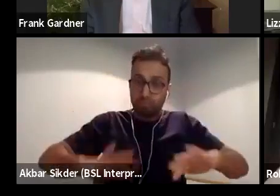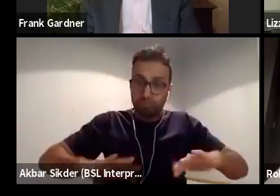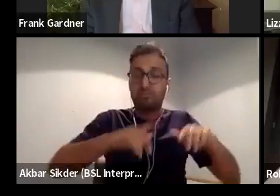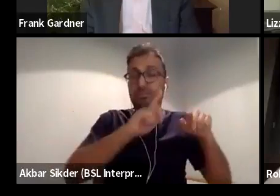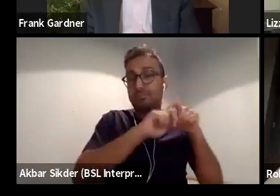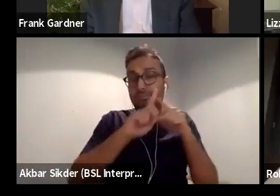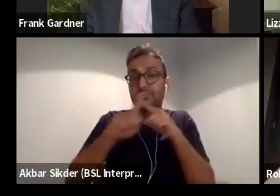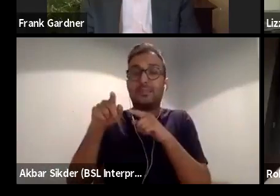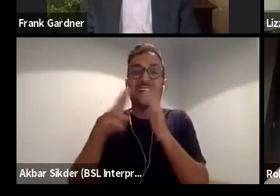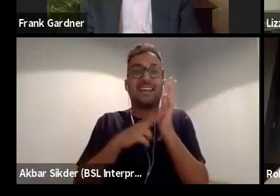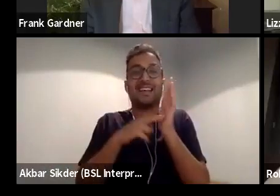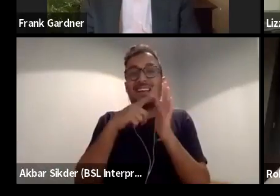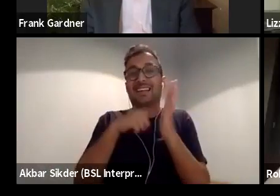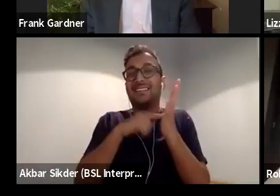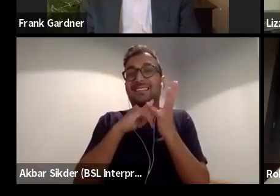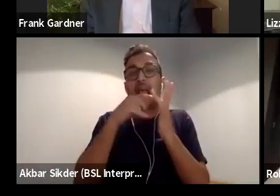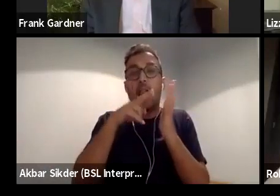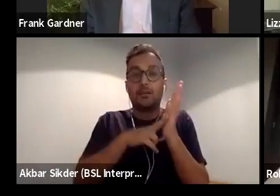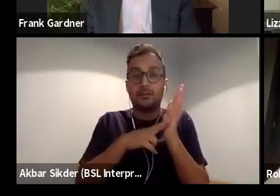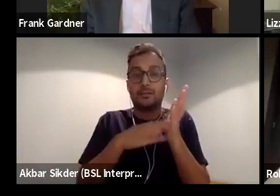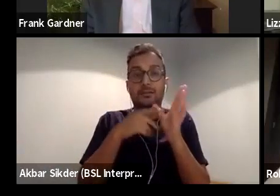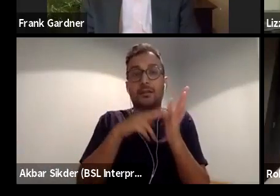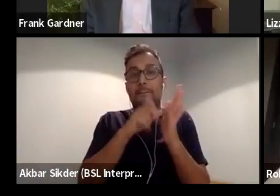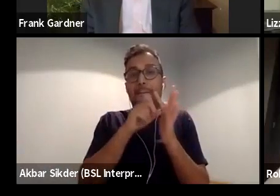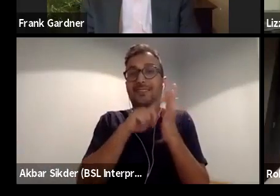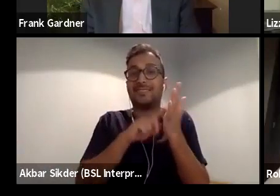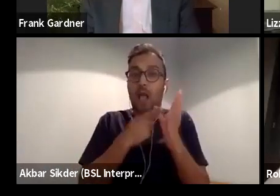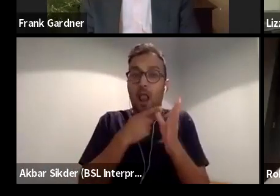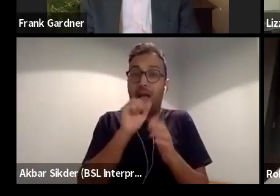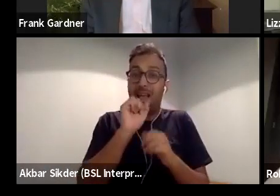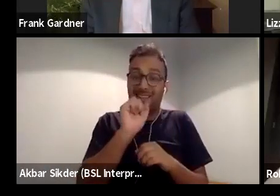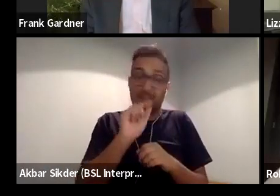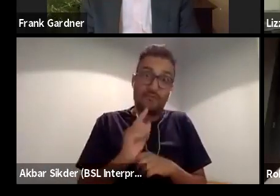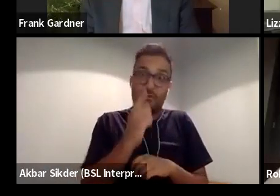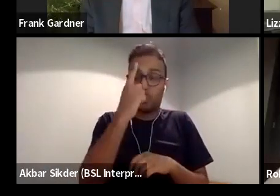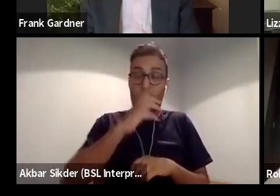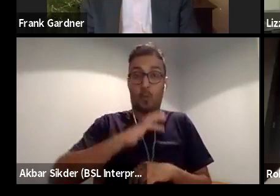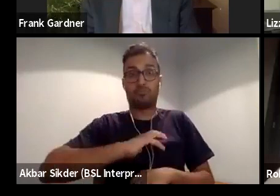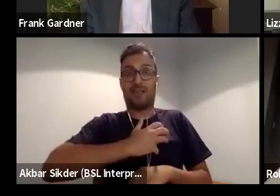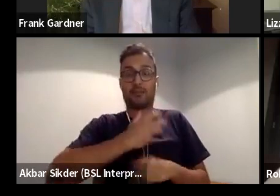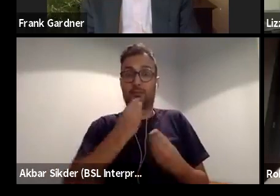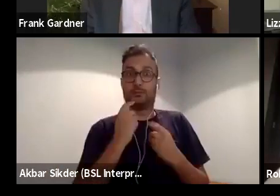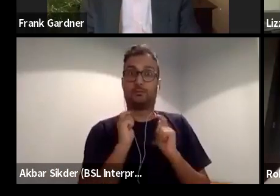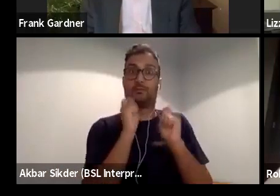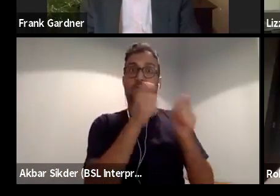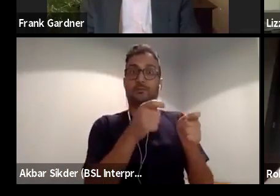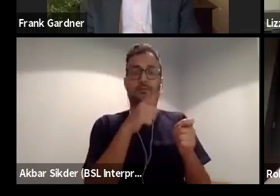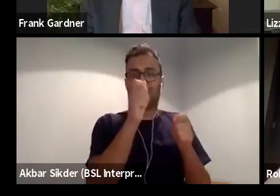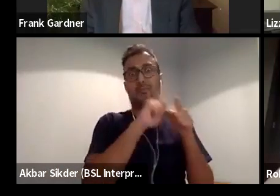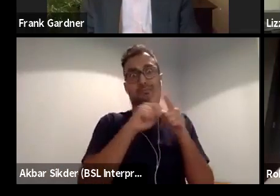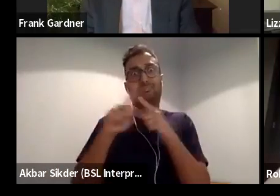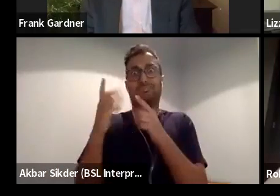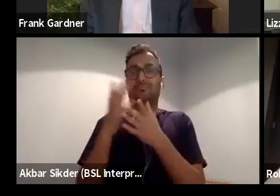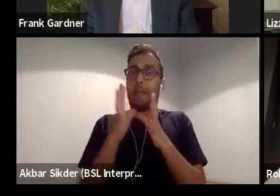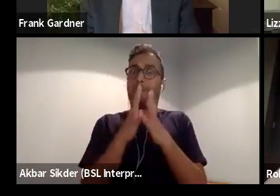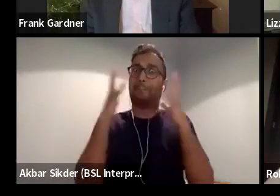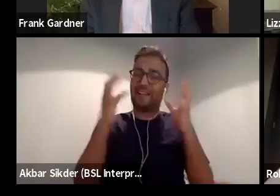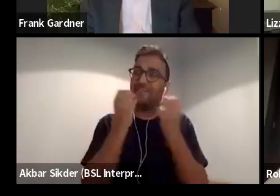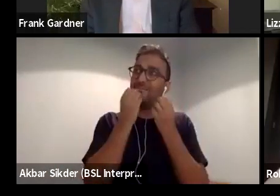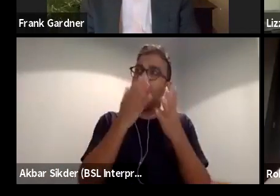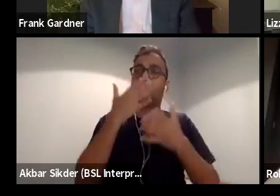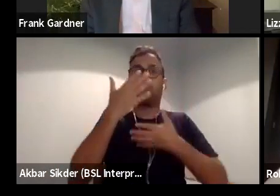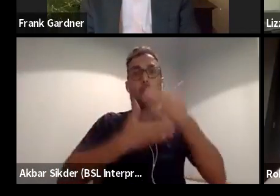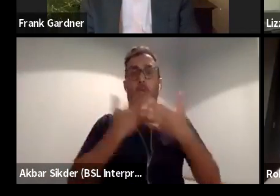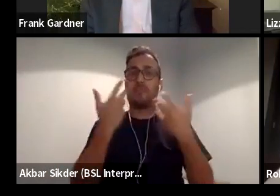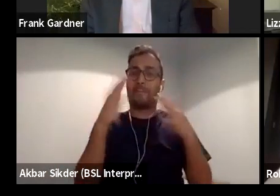Nelson Mandela and his inauguration as president. And I always remind John that he and I were in the square in Pretoria